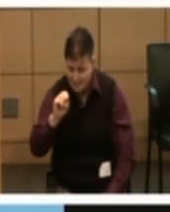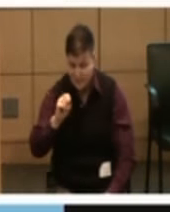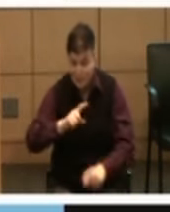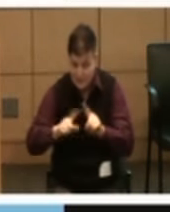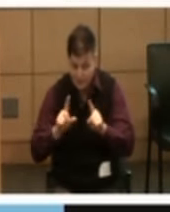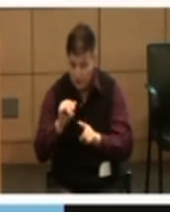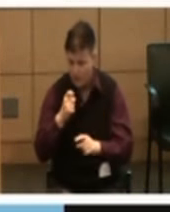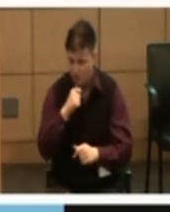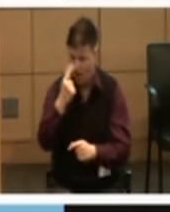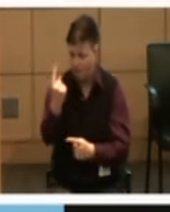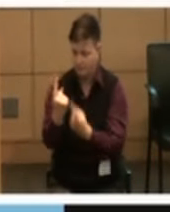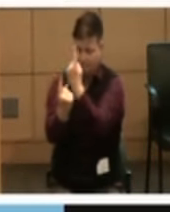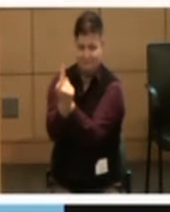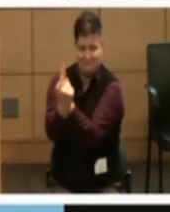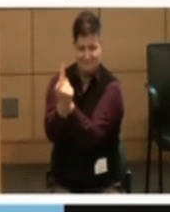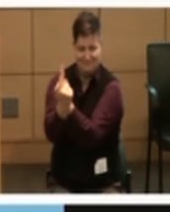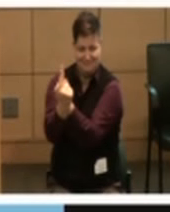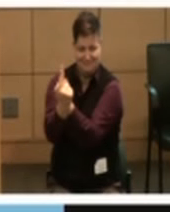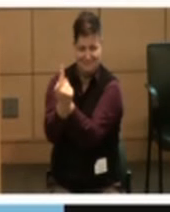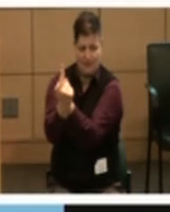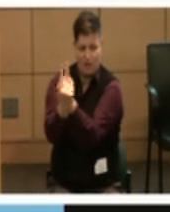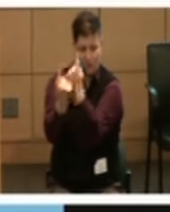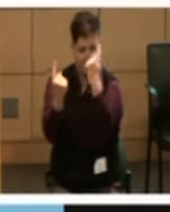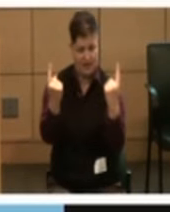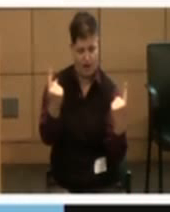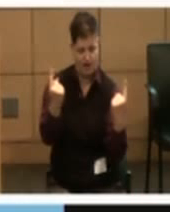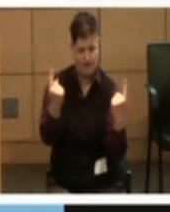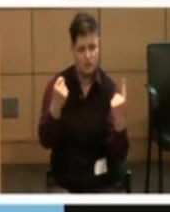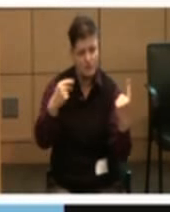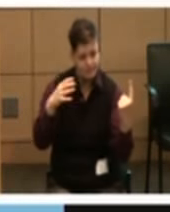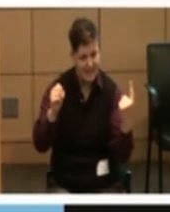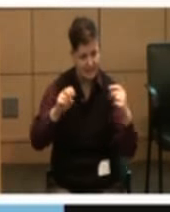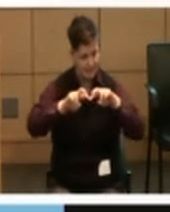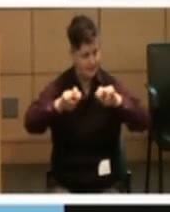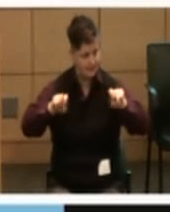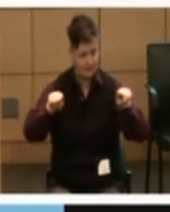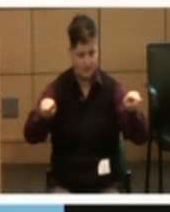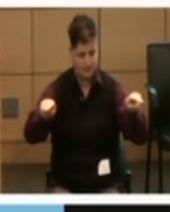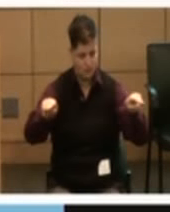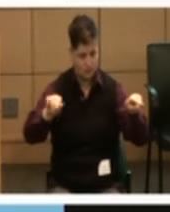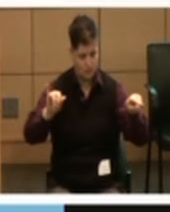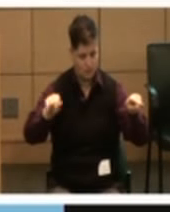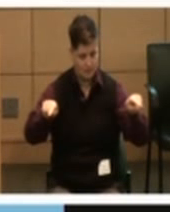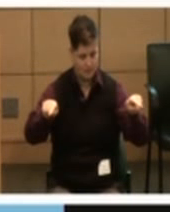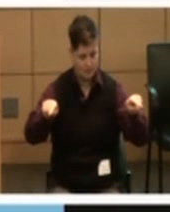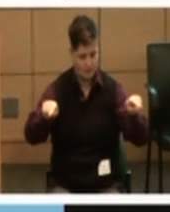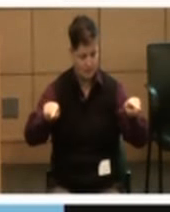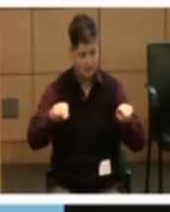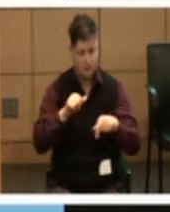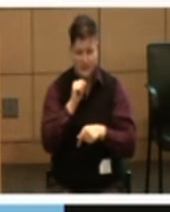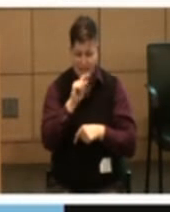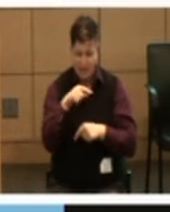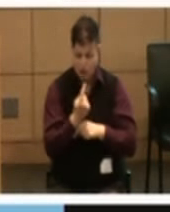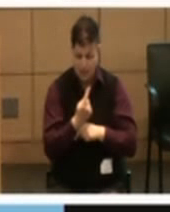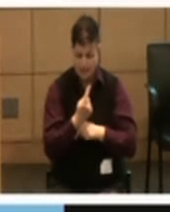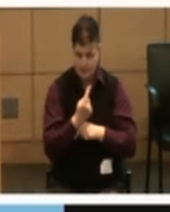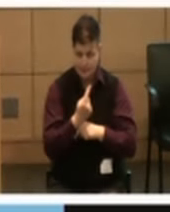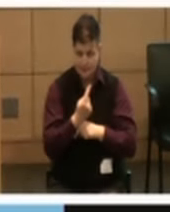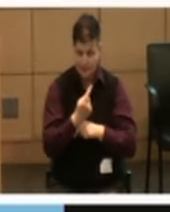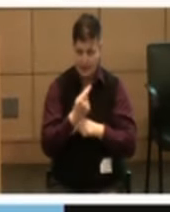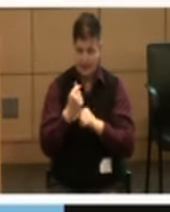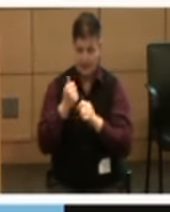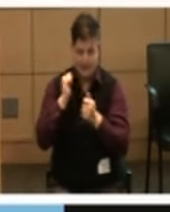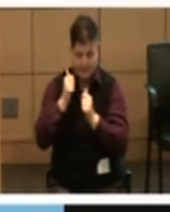is doing in the real world, but it's not quite there yet because we're not assessing all these different types of competing sounds coming from different areas